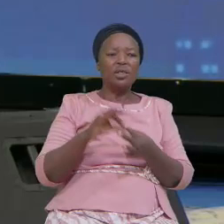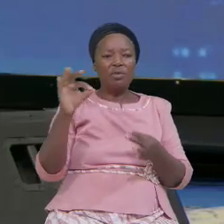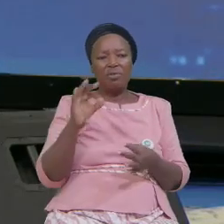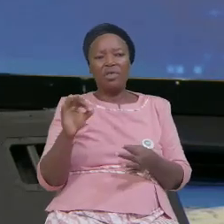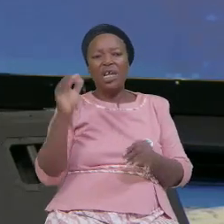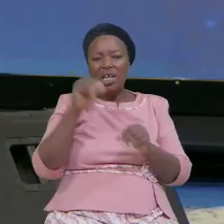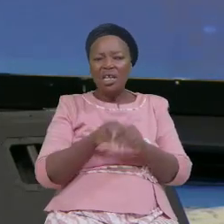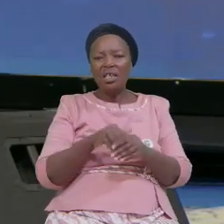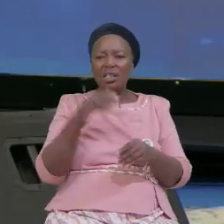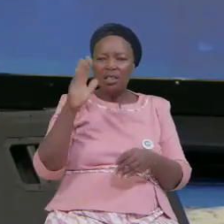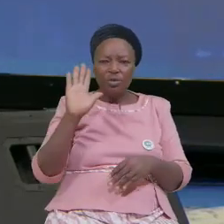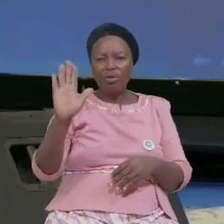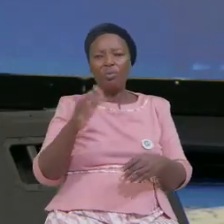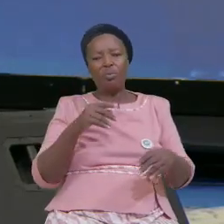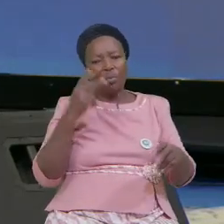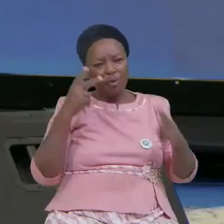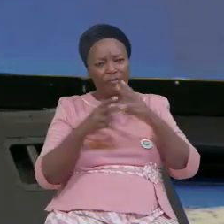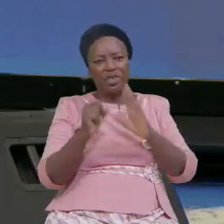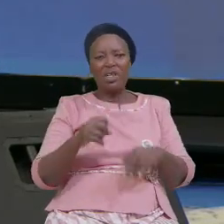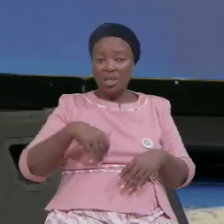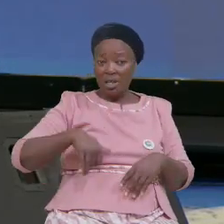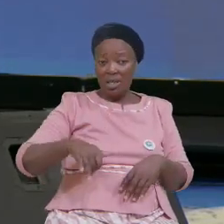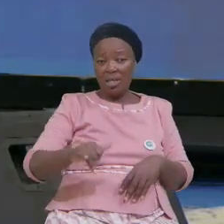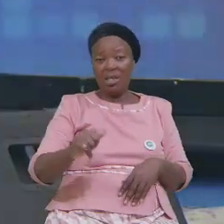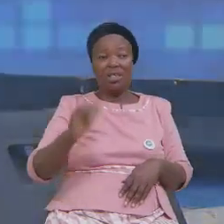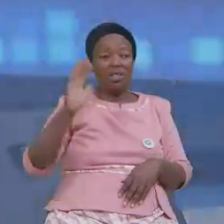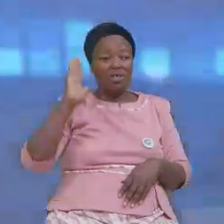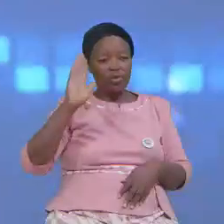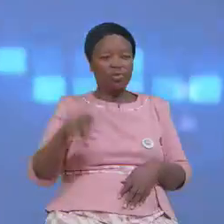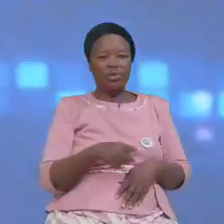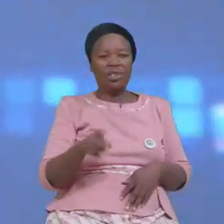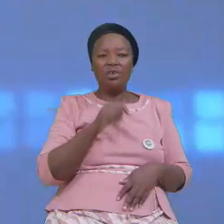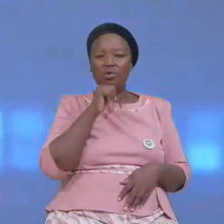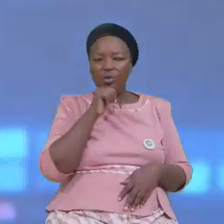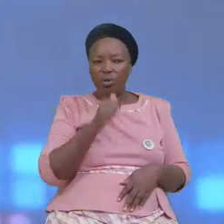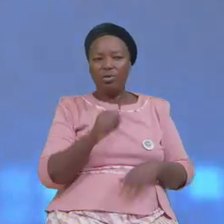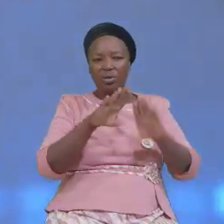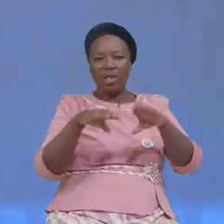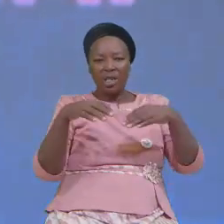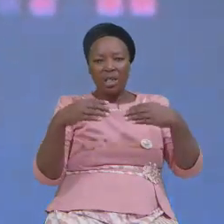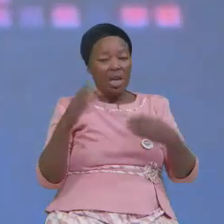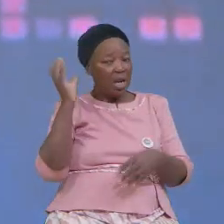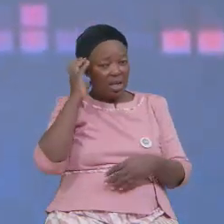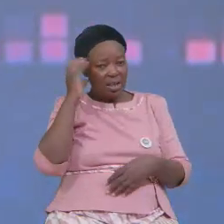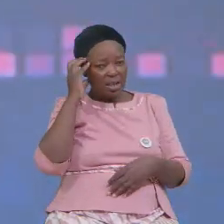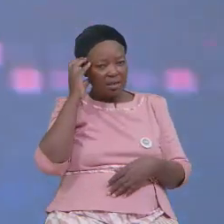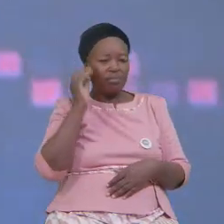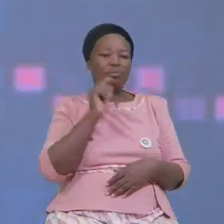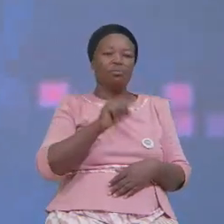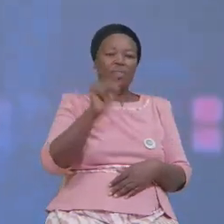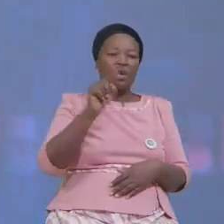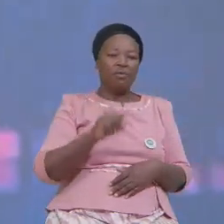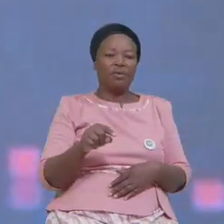in thy prophets, yet would they not give ear. Therefore